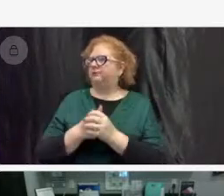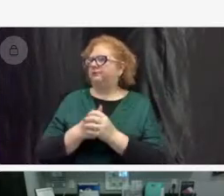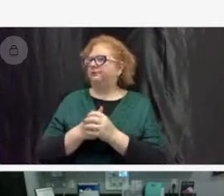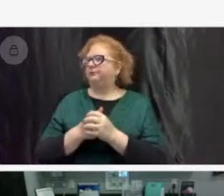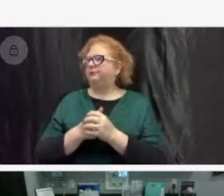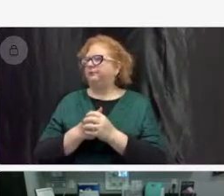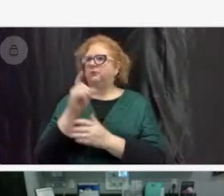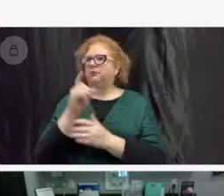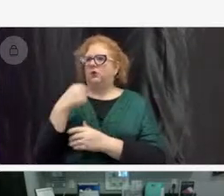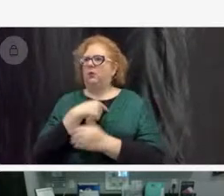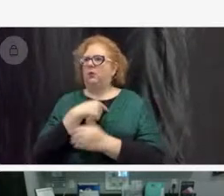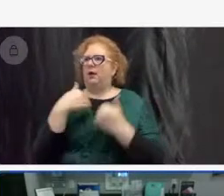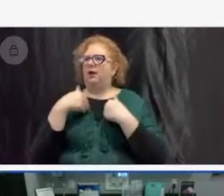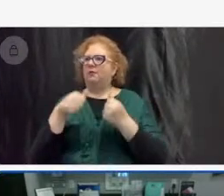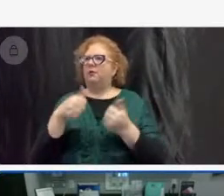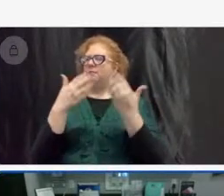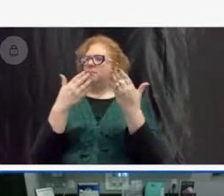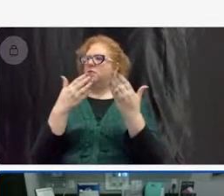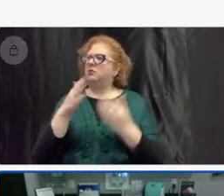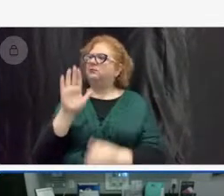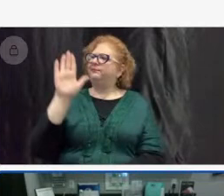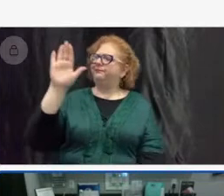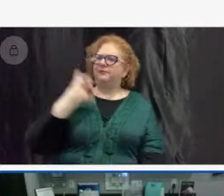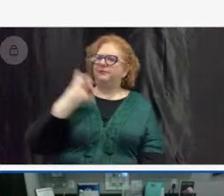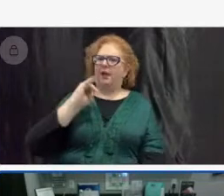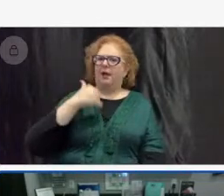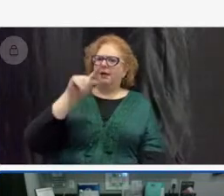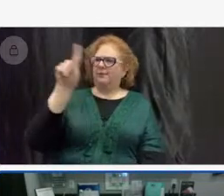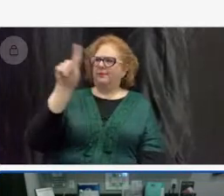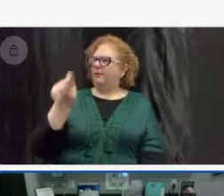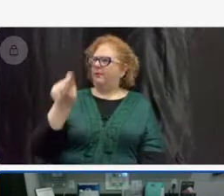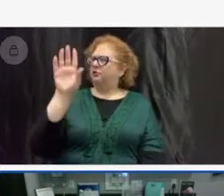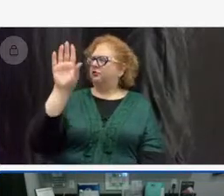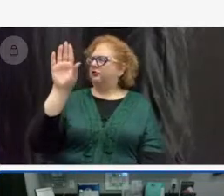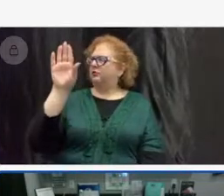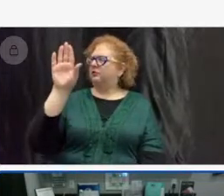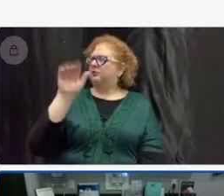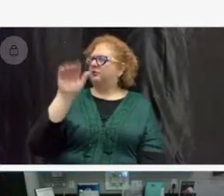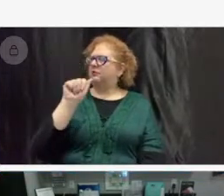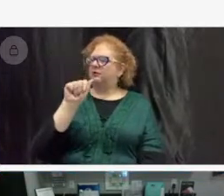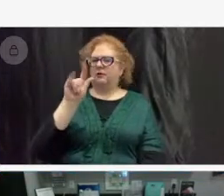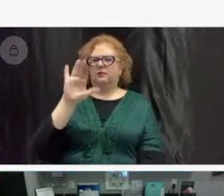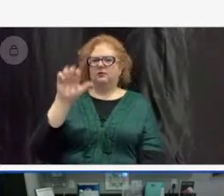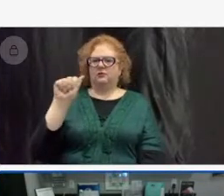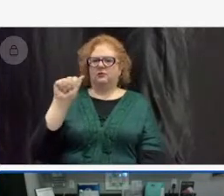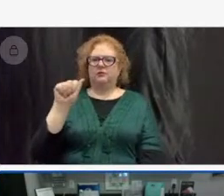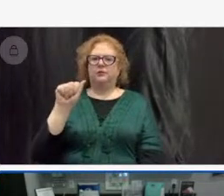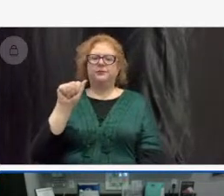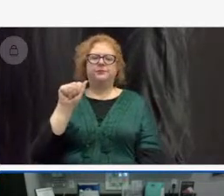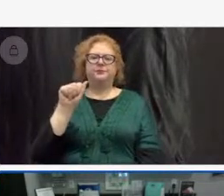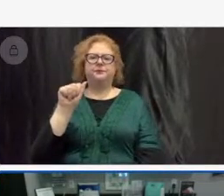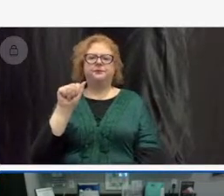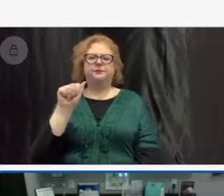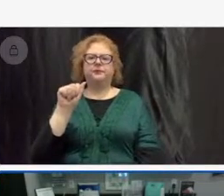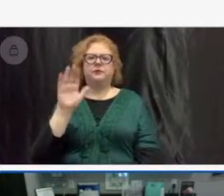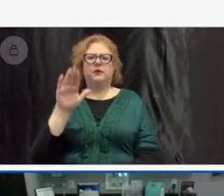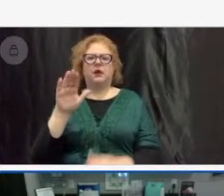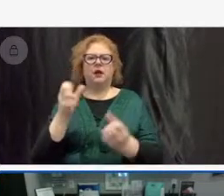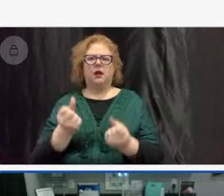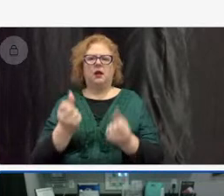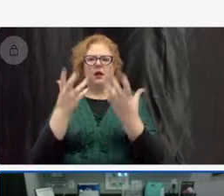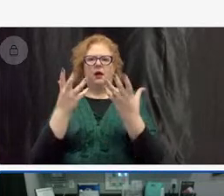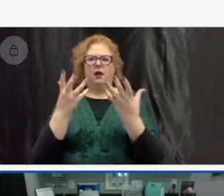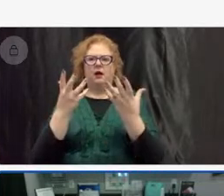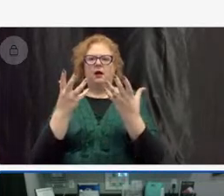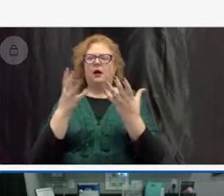do we have a motion? I do have a question. Go ahead, Commissioner. So how many I just want